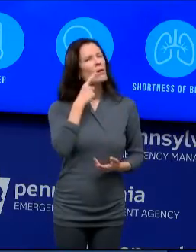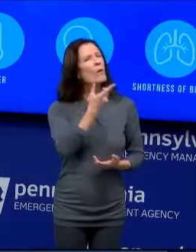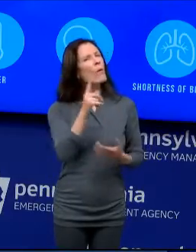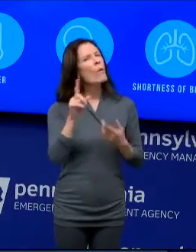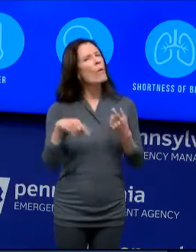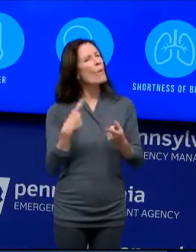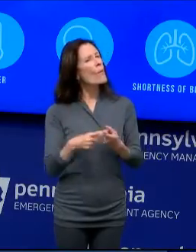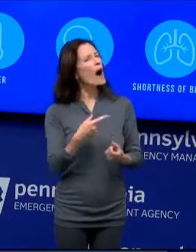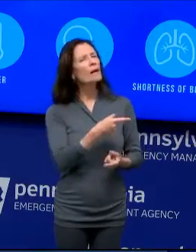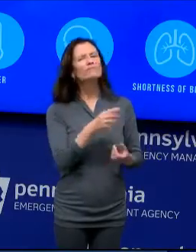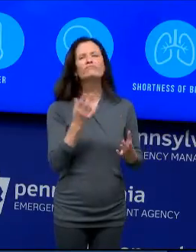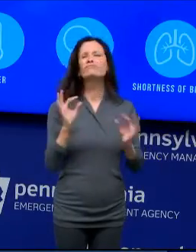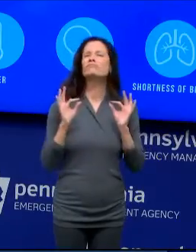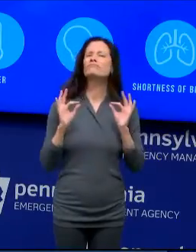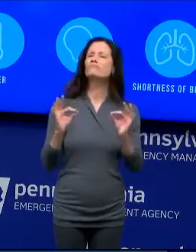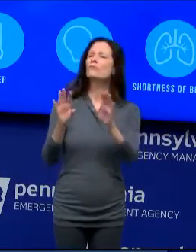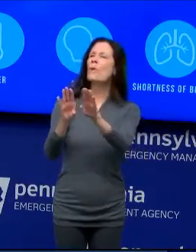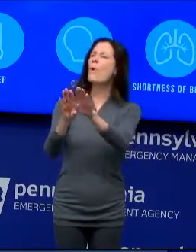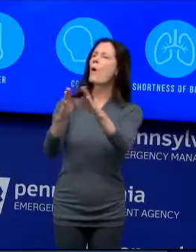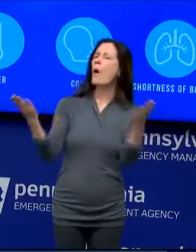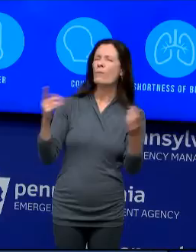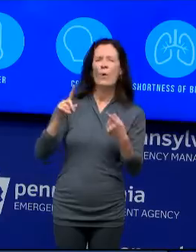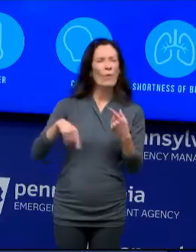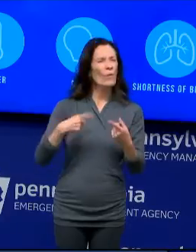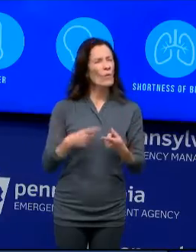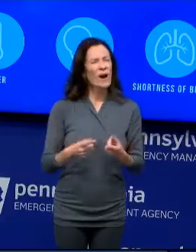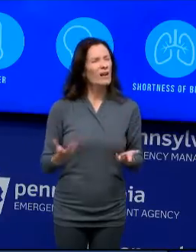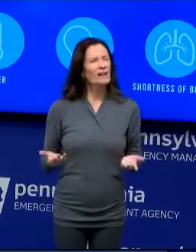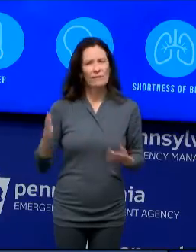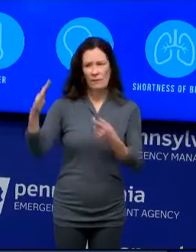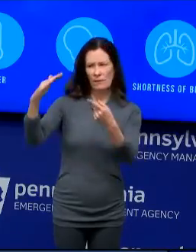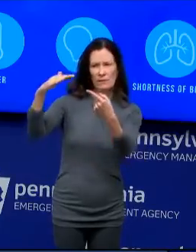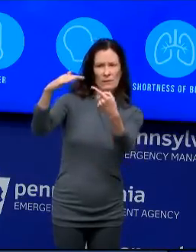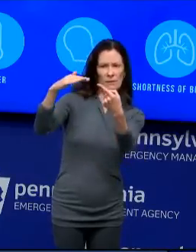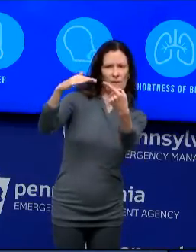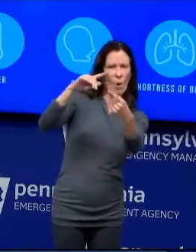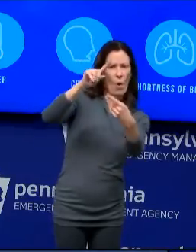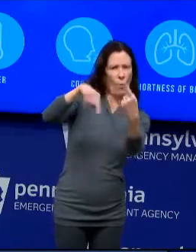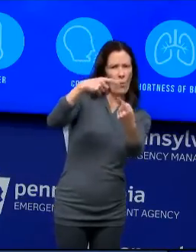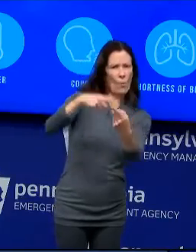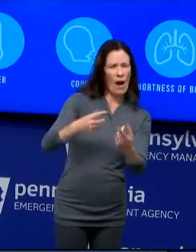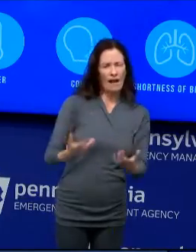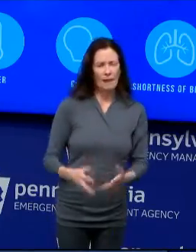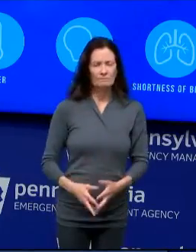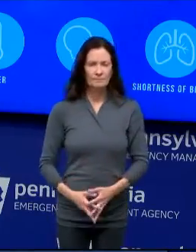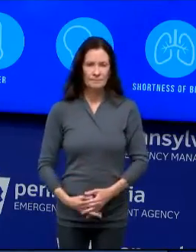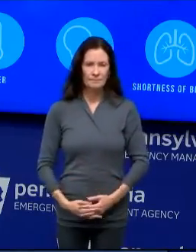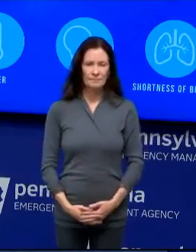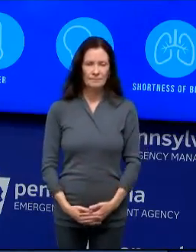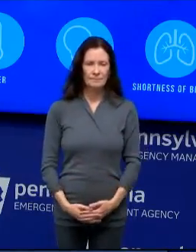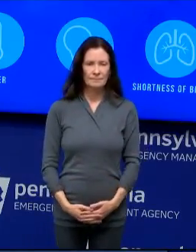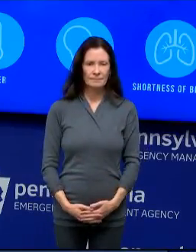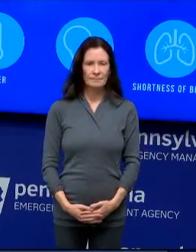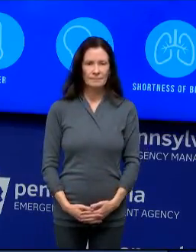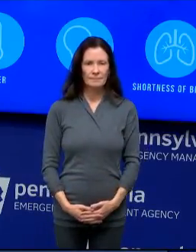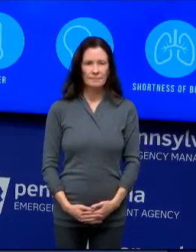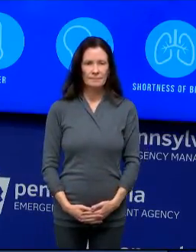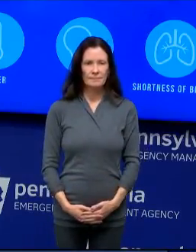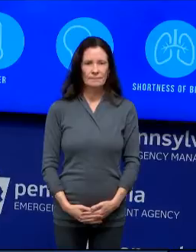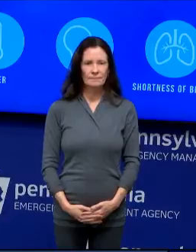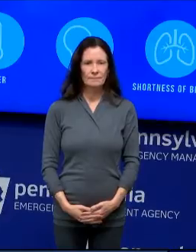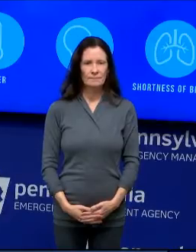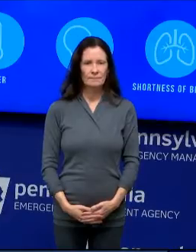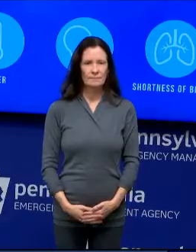indicators that we're looking at in terms of positive and negative tests and where they are and the percentage of tests